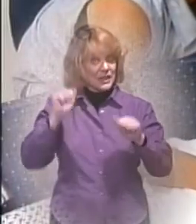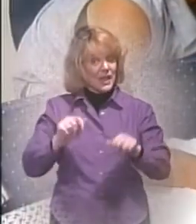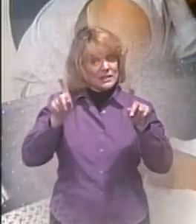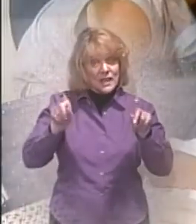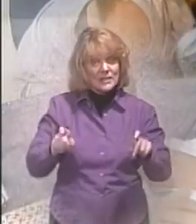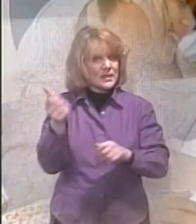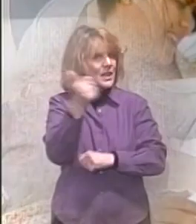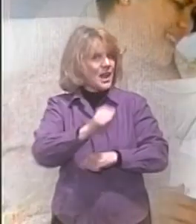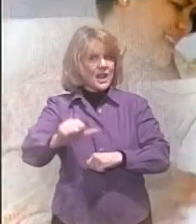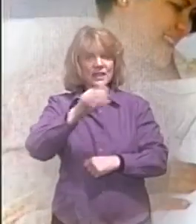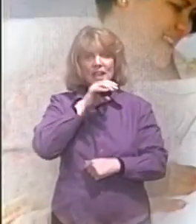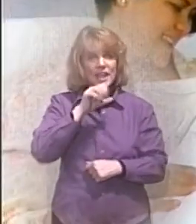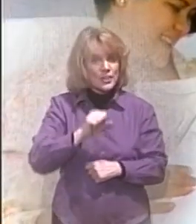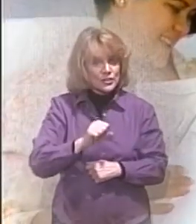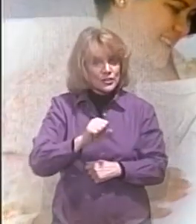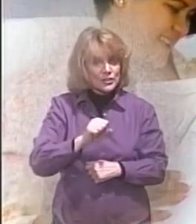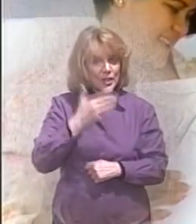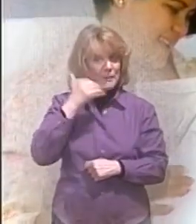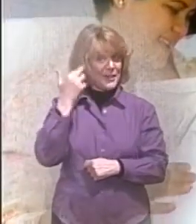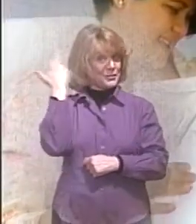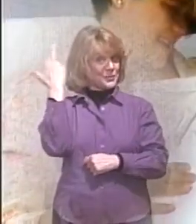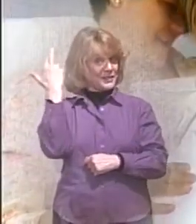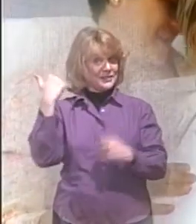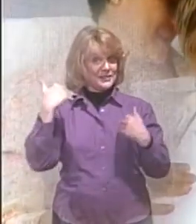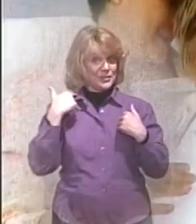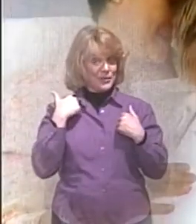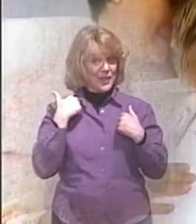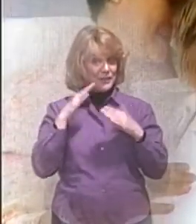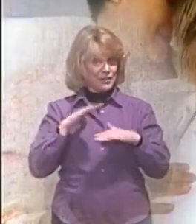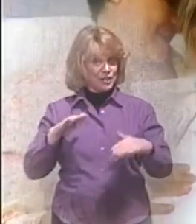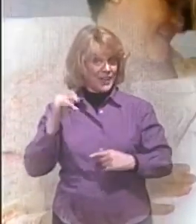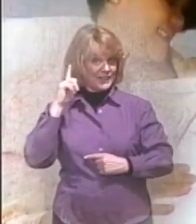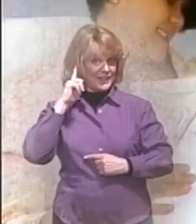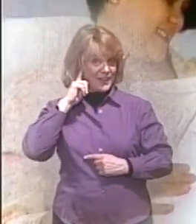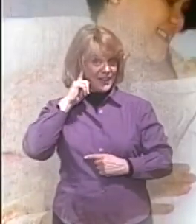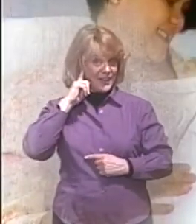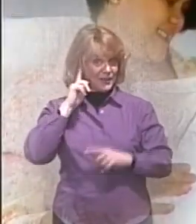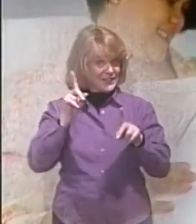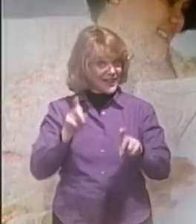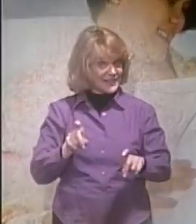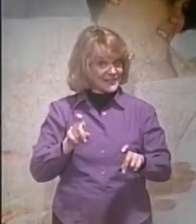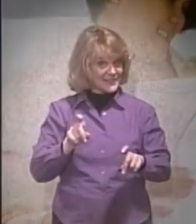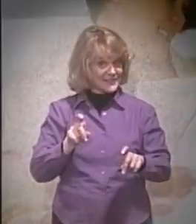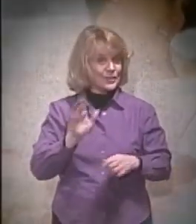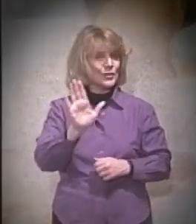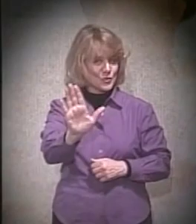at any age. The best reason to have a child's hearing checked is a parent's concern.